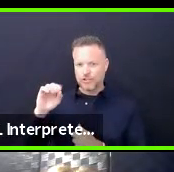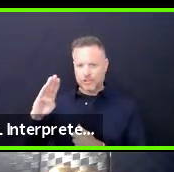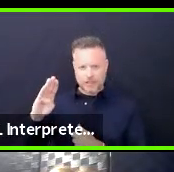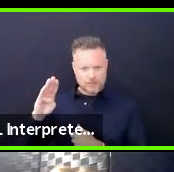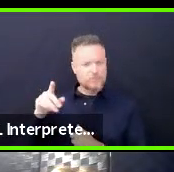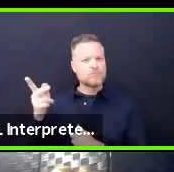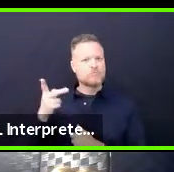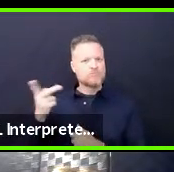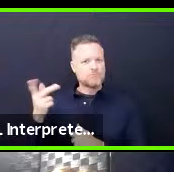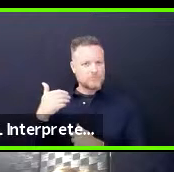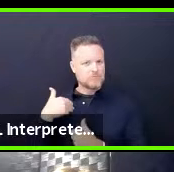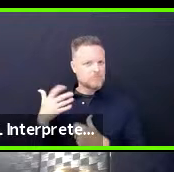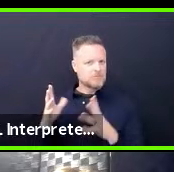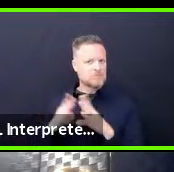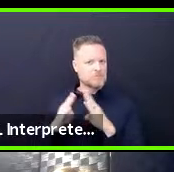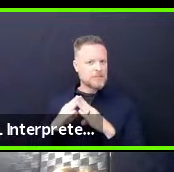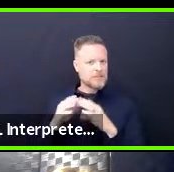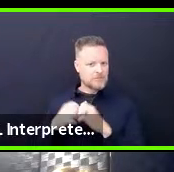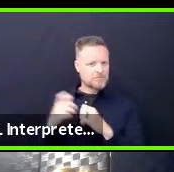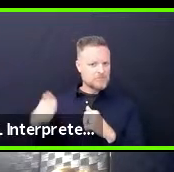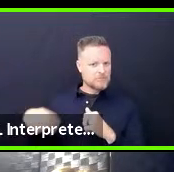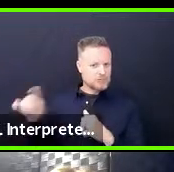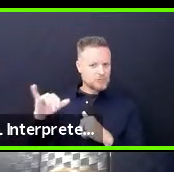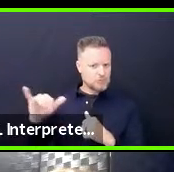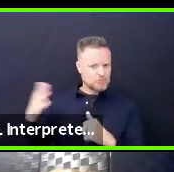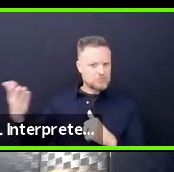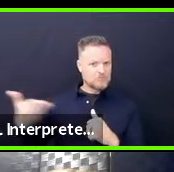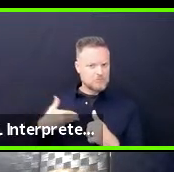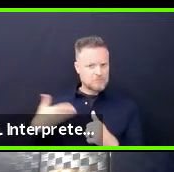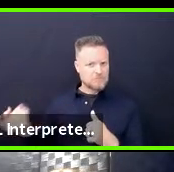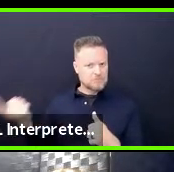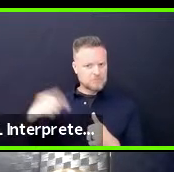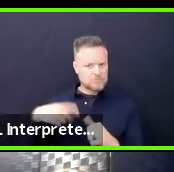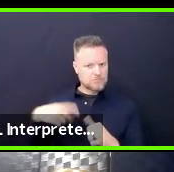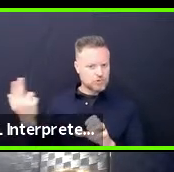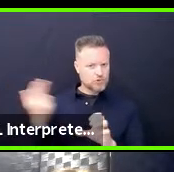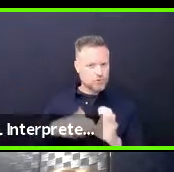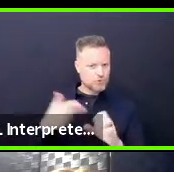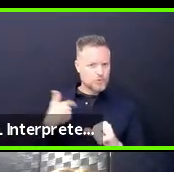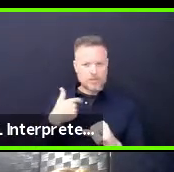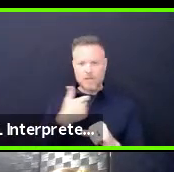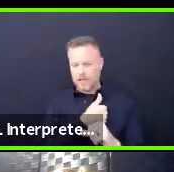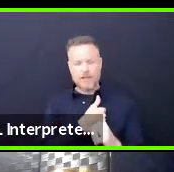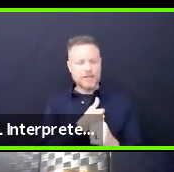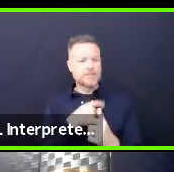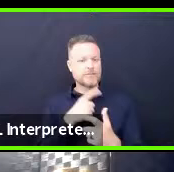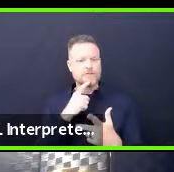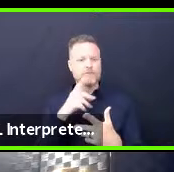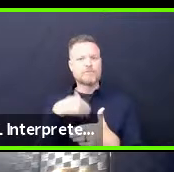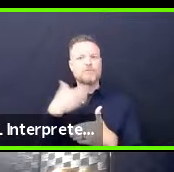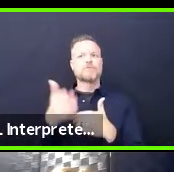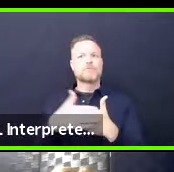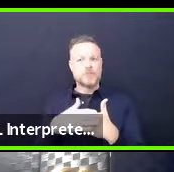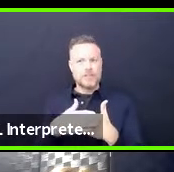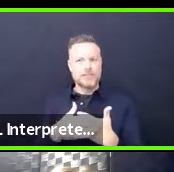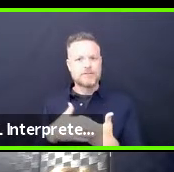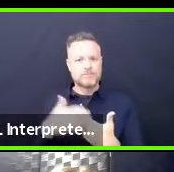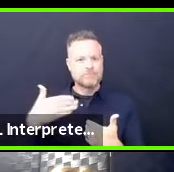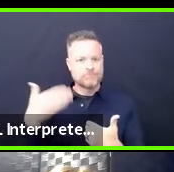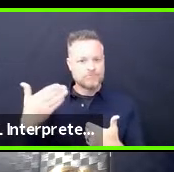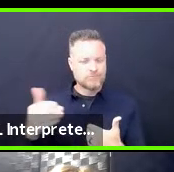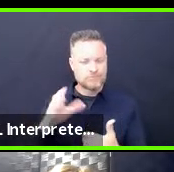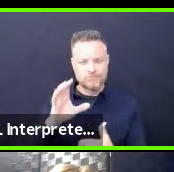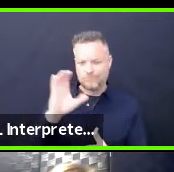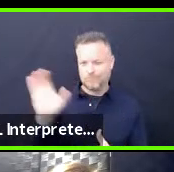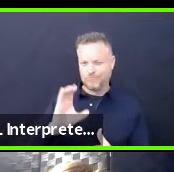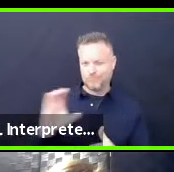a meeting with her, and then maybe we could invite her to come and join us in one of our next Zoom